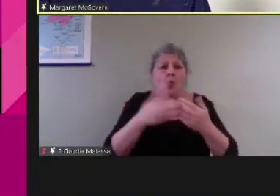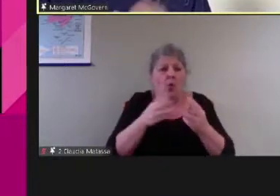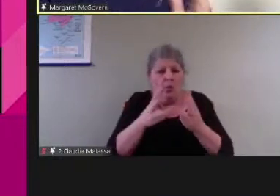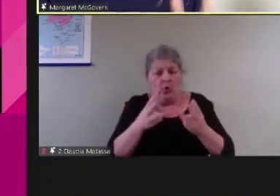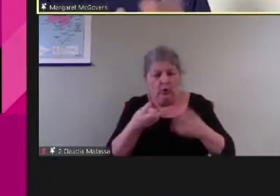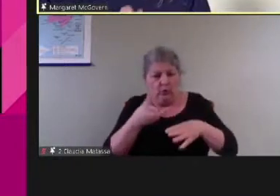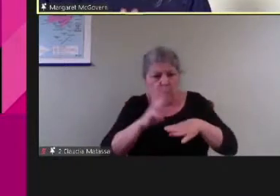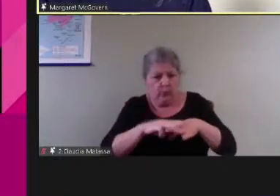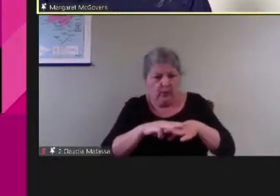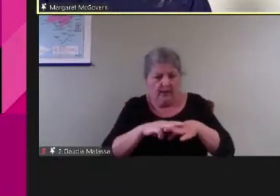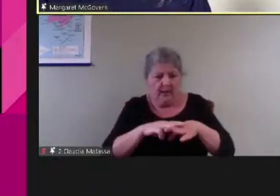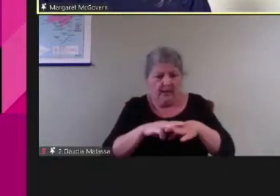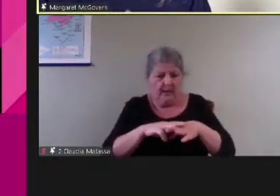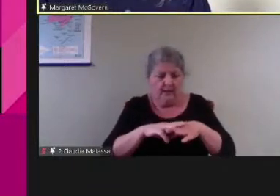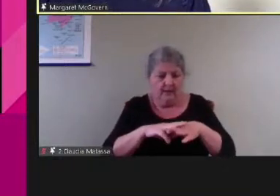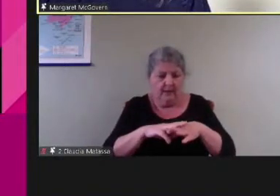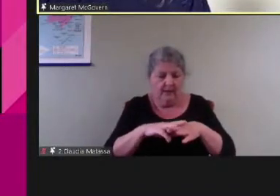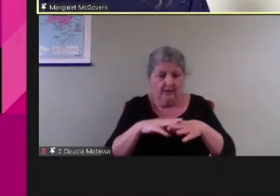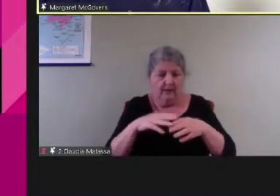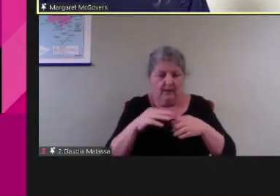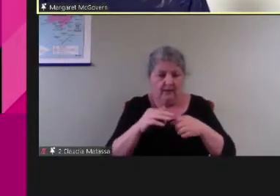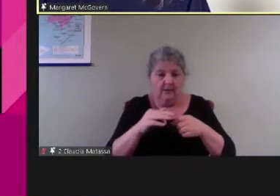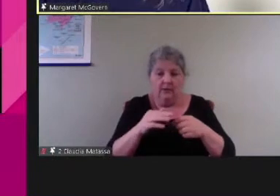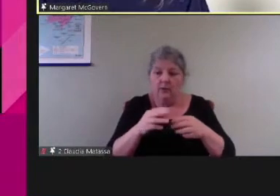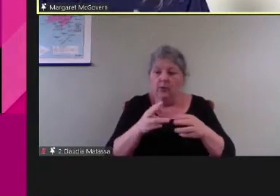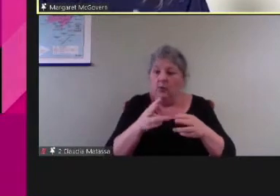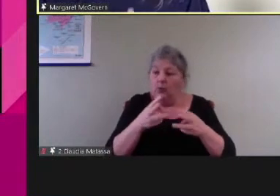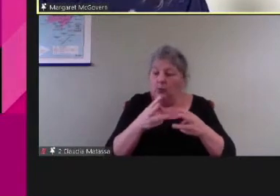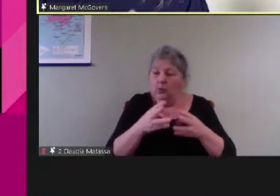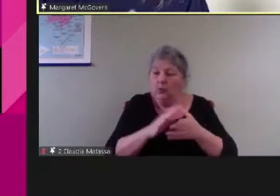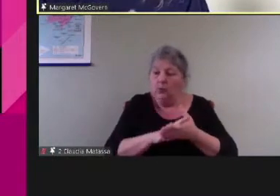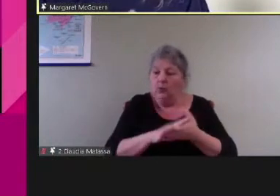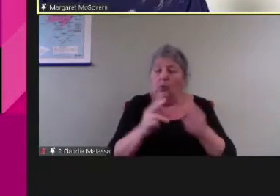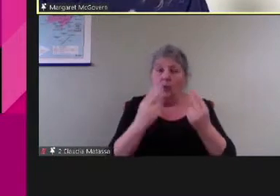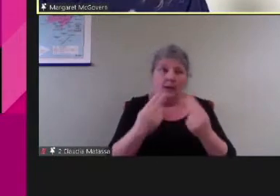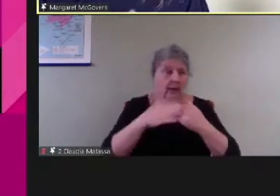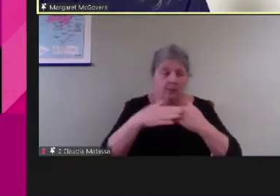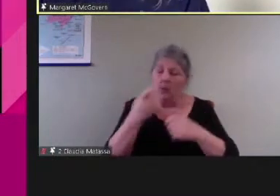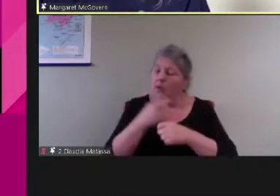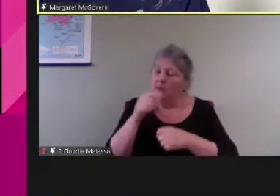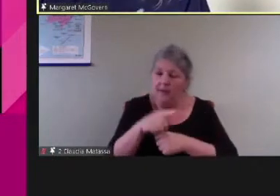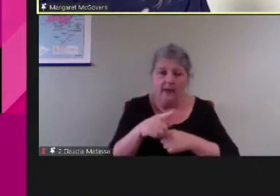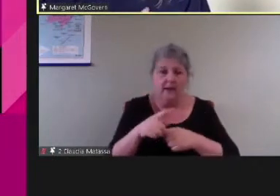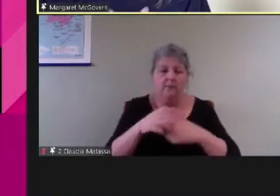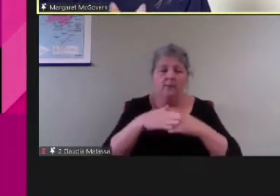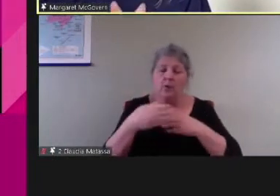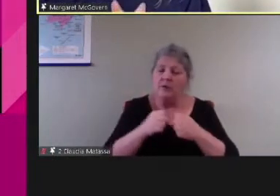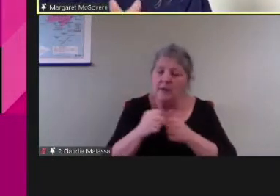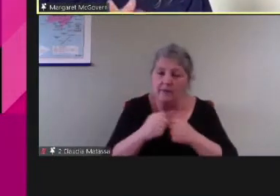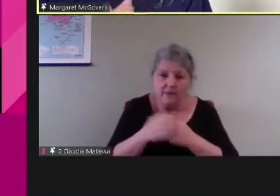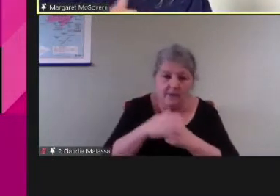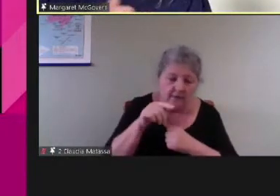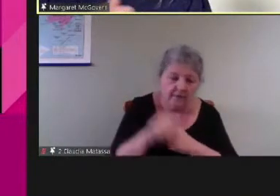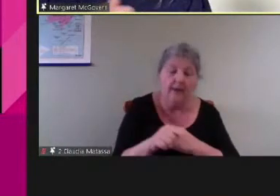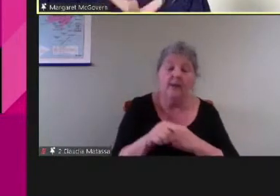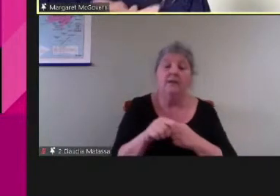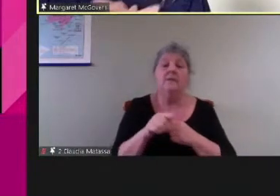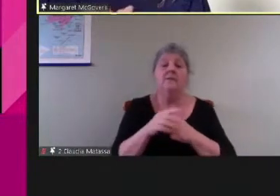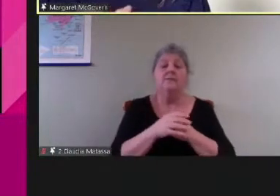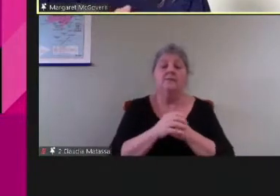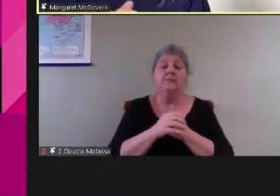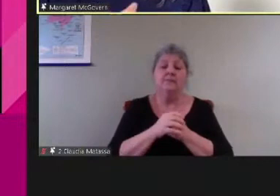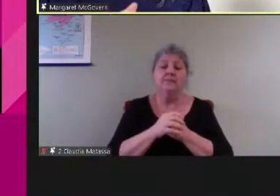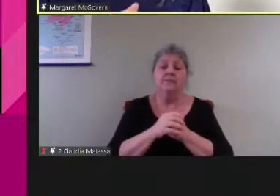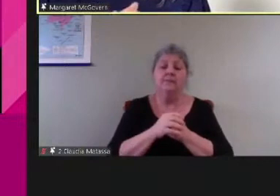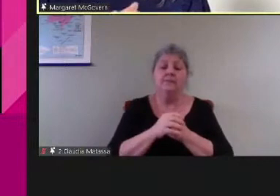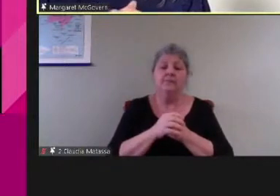as Gautam and others will have attested to, we need much more of that. If we move then to the next slide.